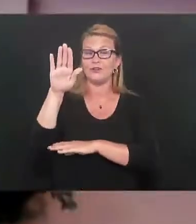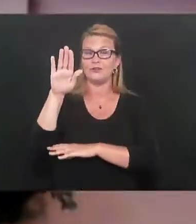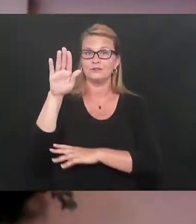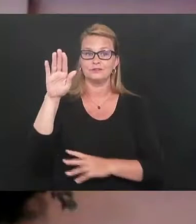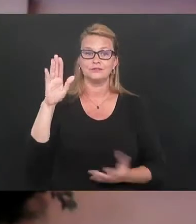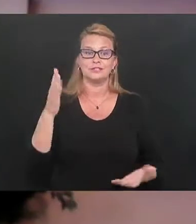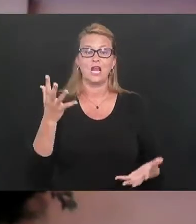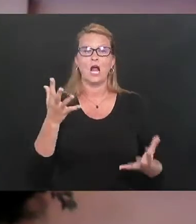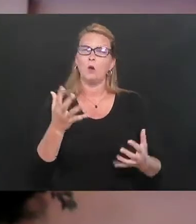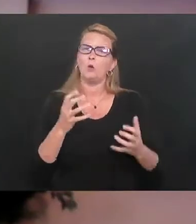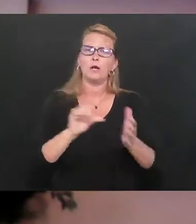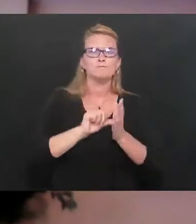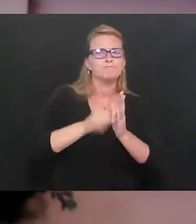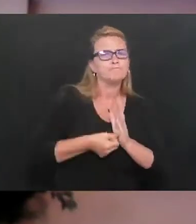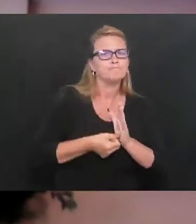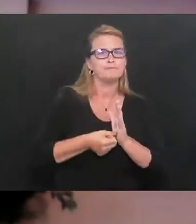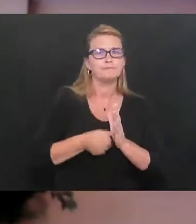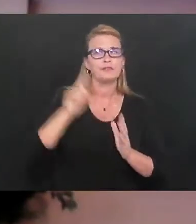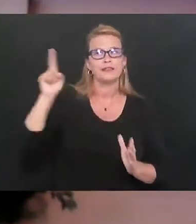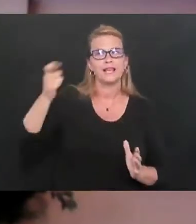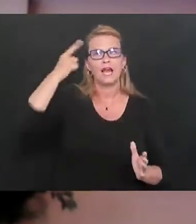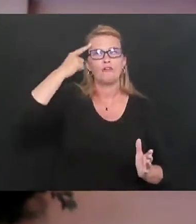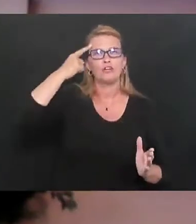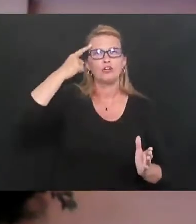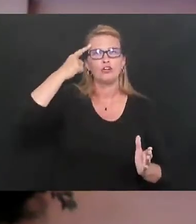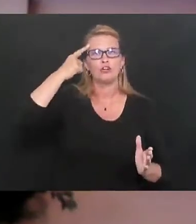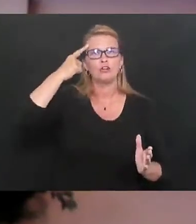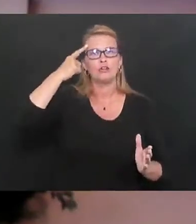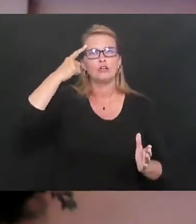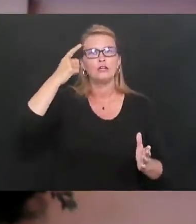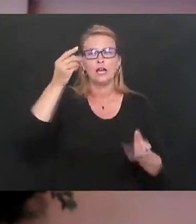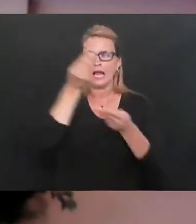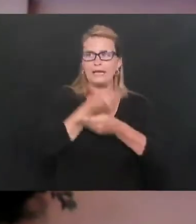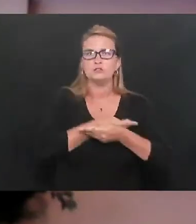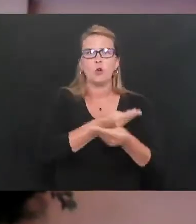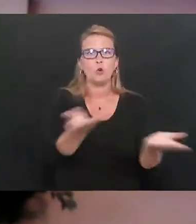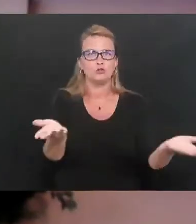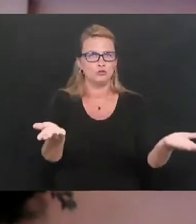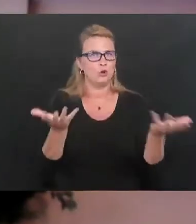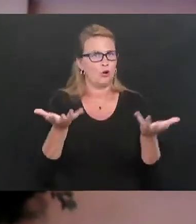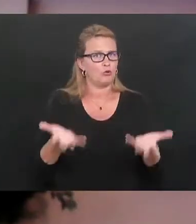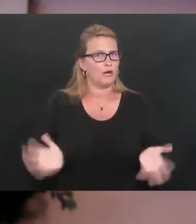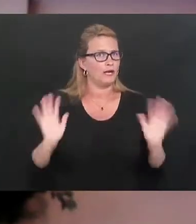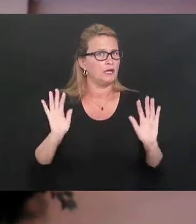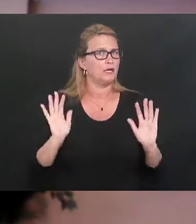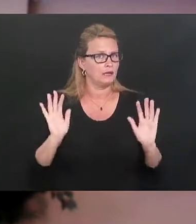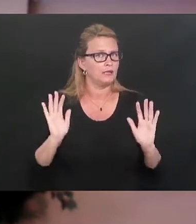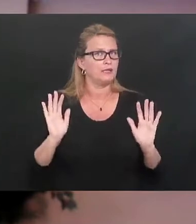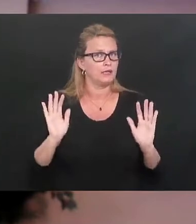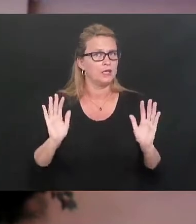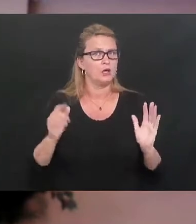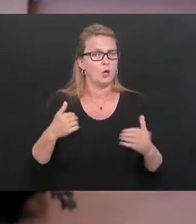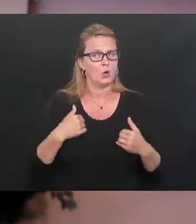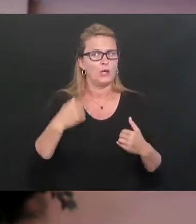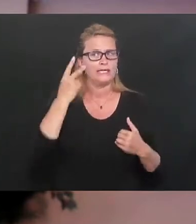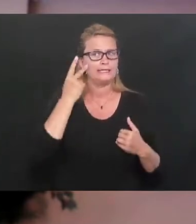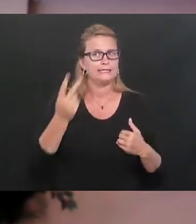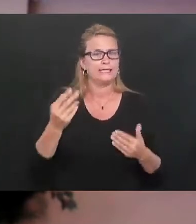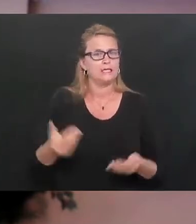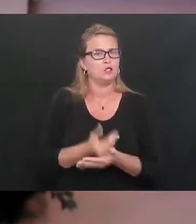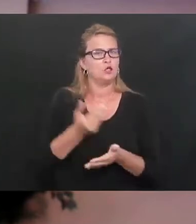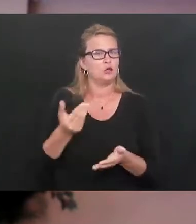to reinforce what the governor has shared with us. So there is some new